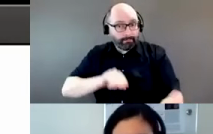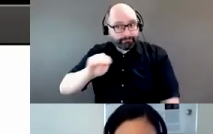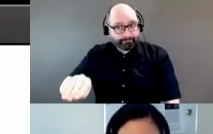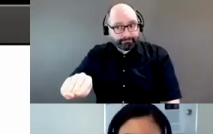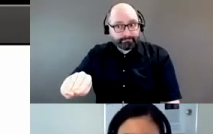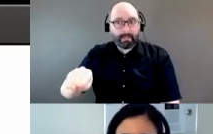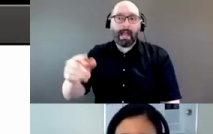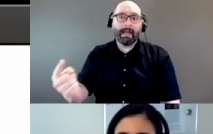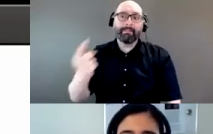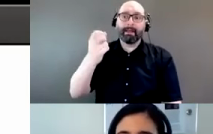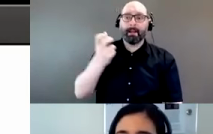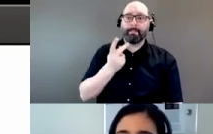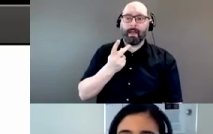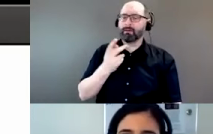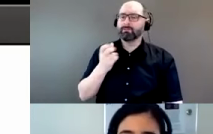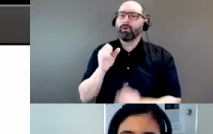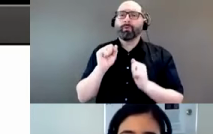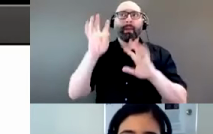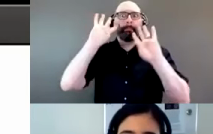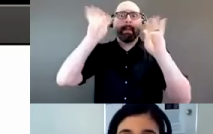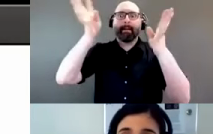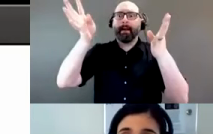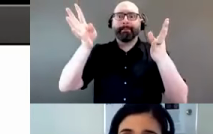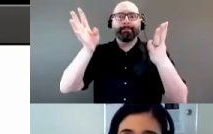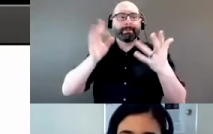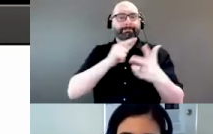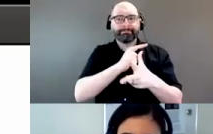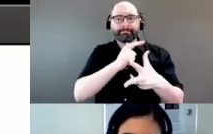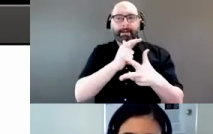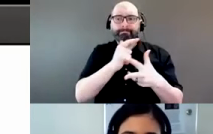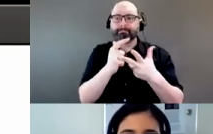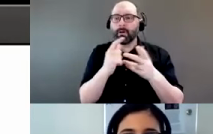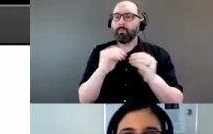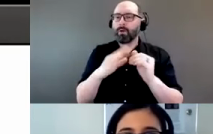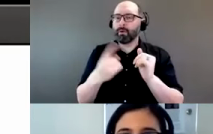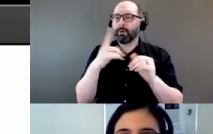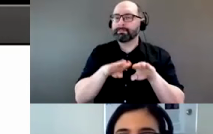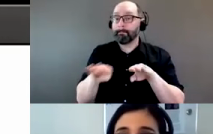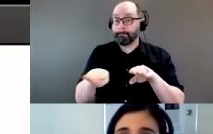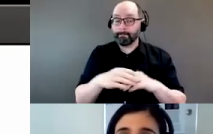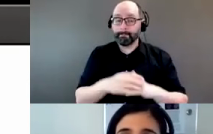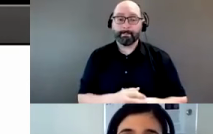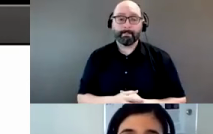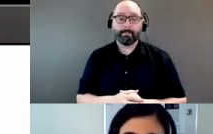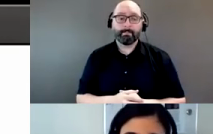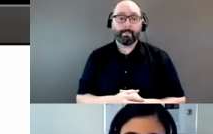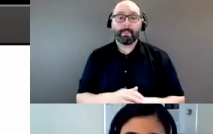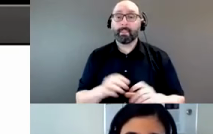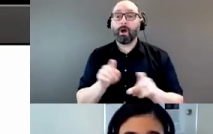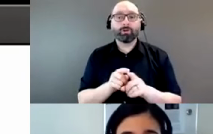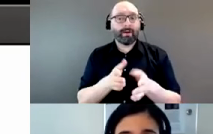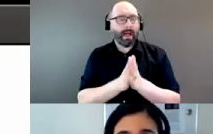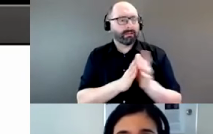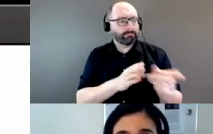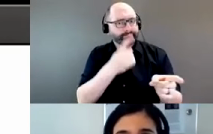come back to me. You can just make up something that requires multiple steps. And you can ask somebody to point to